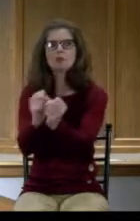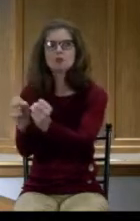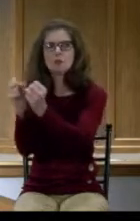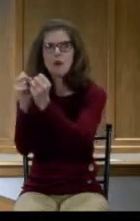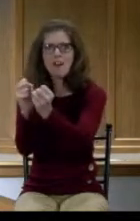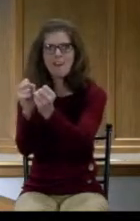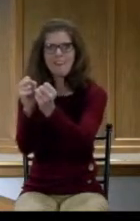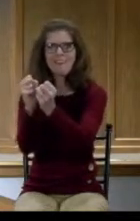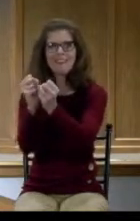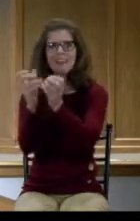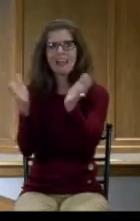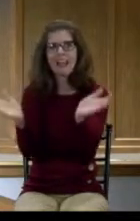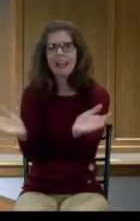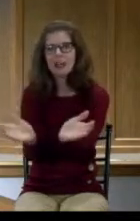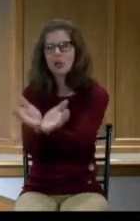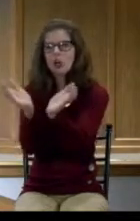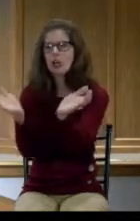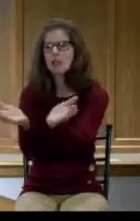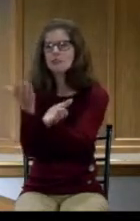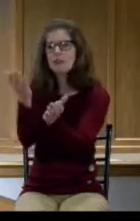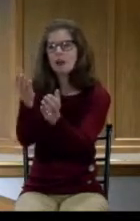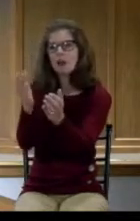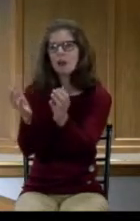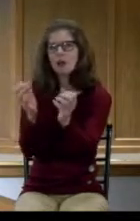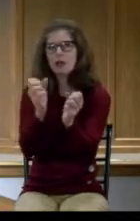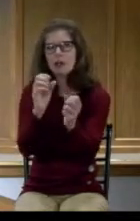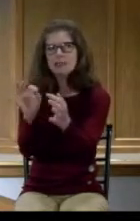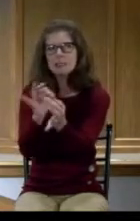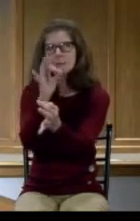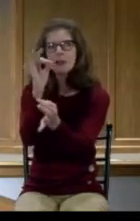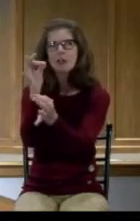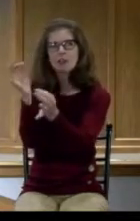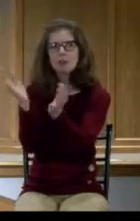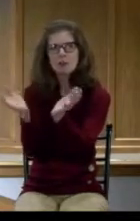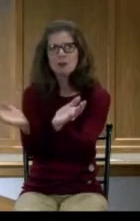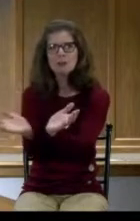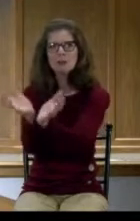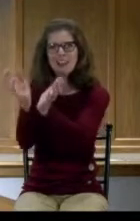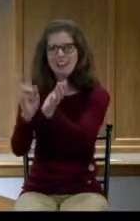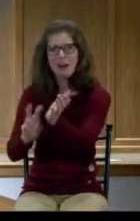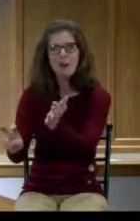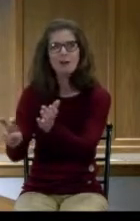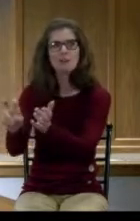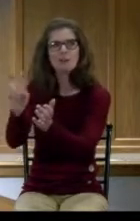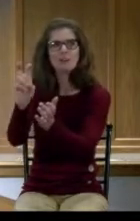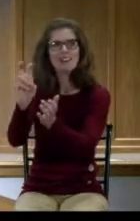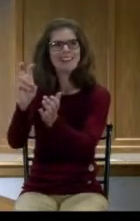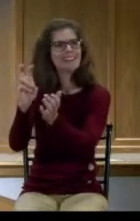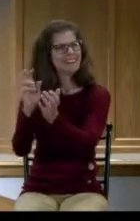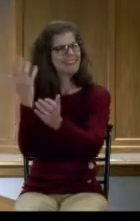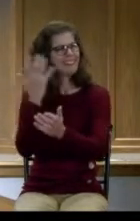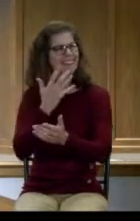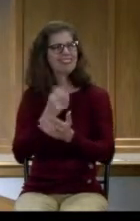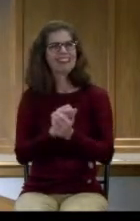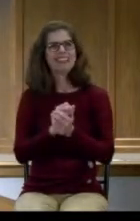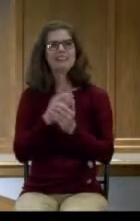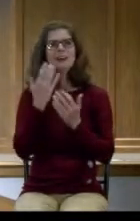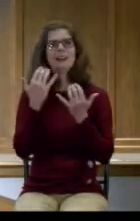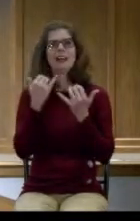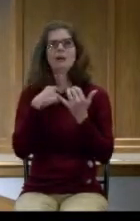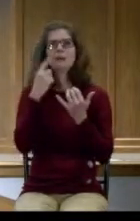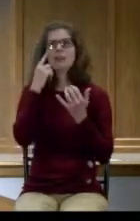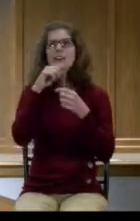spiritual potential in the people he loves the most. And so right now, I just want you to think about something you could do